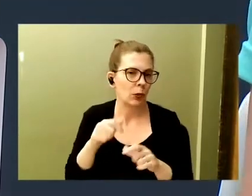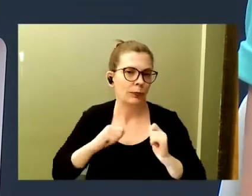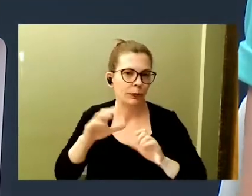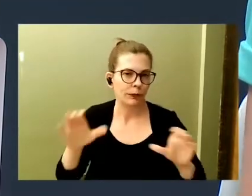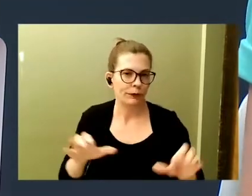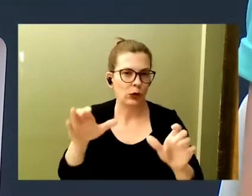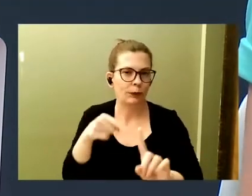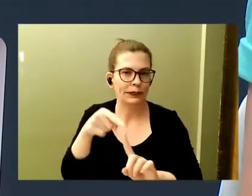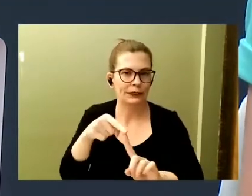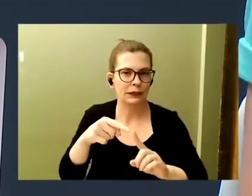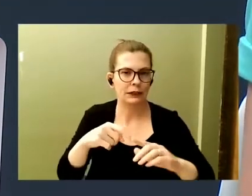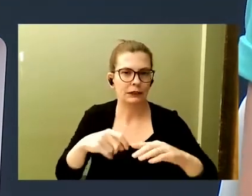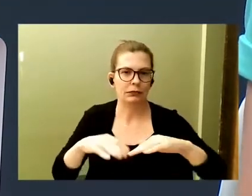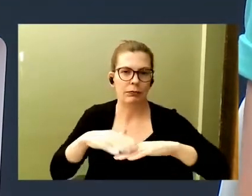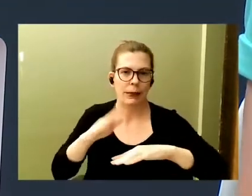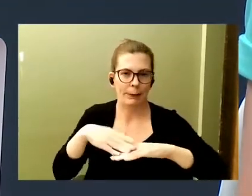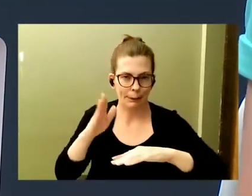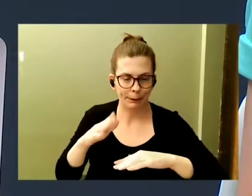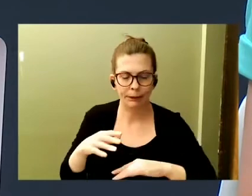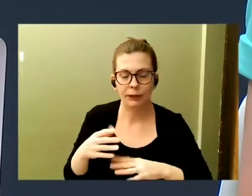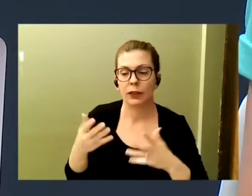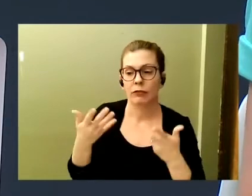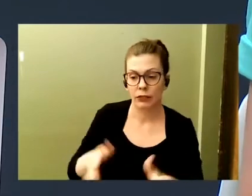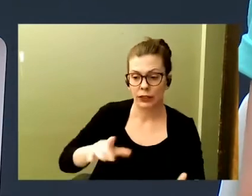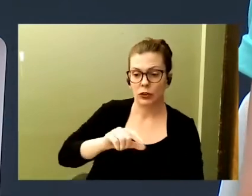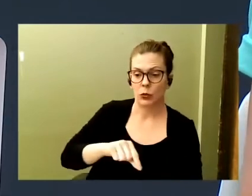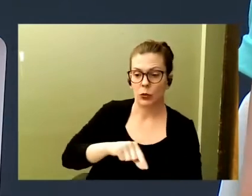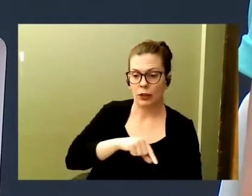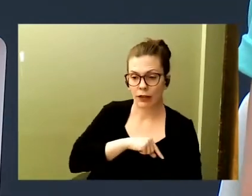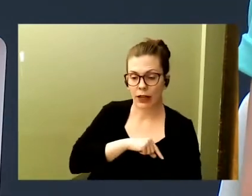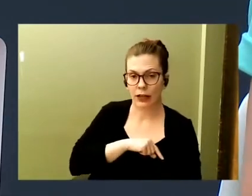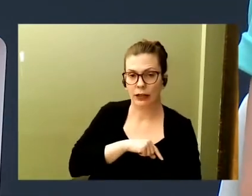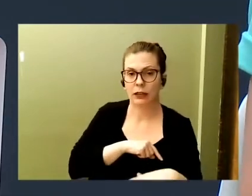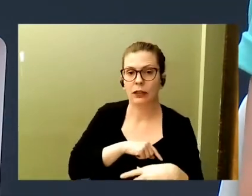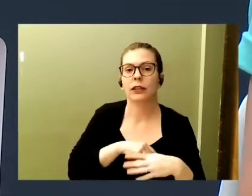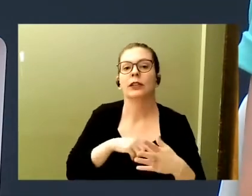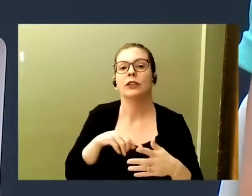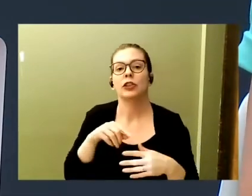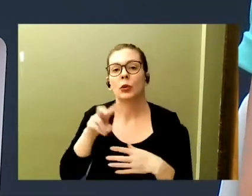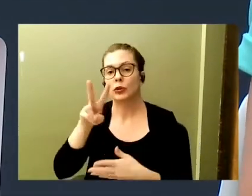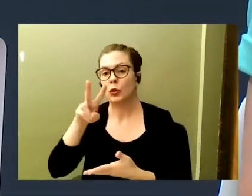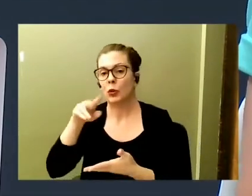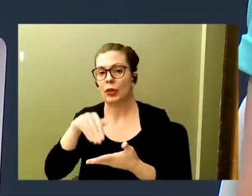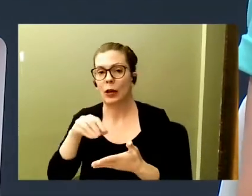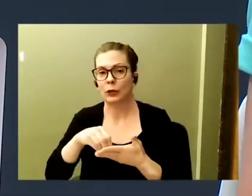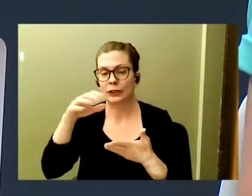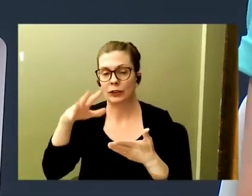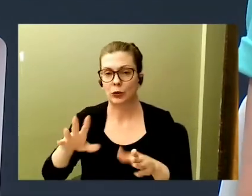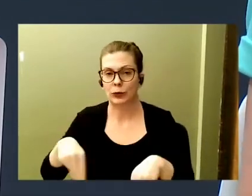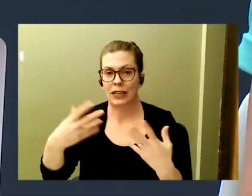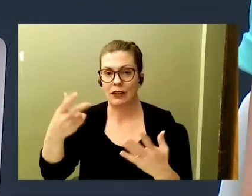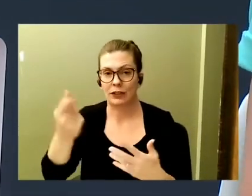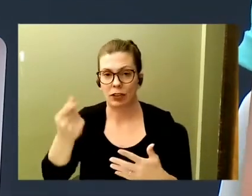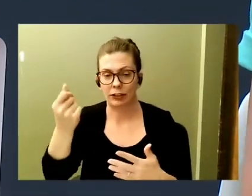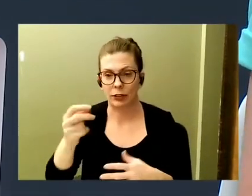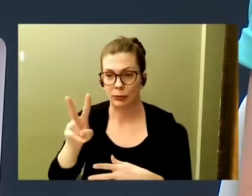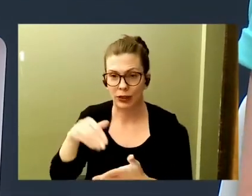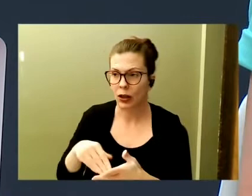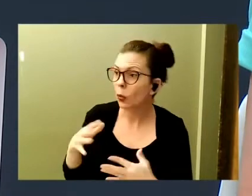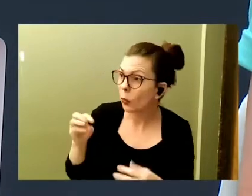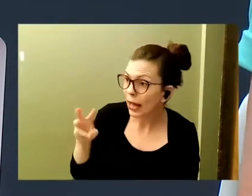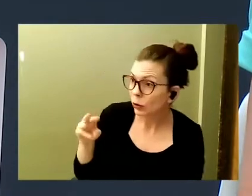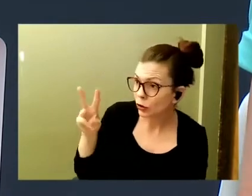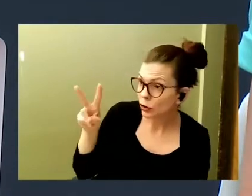are qualified, 2,000 out of these students are going to give a scholarship every 2,000. year. Wow. Yeah. 2,000 every